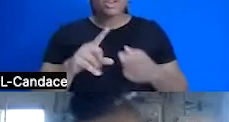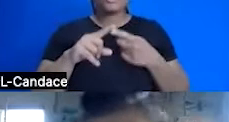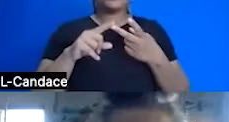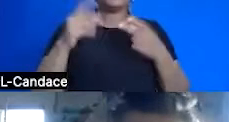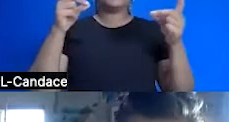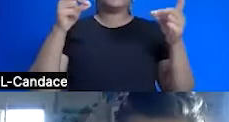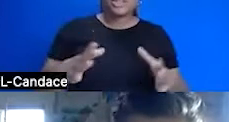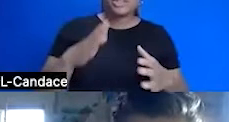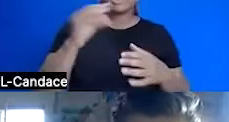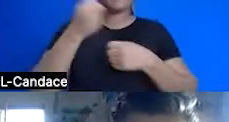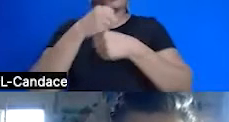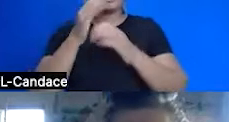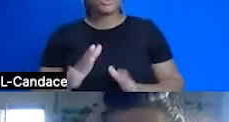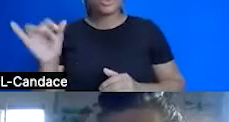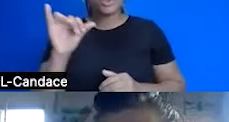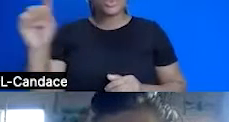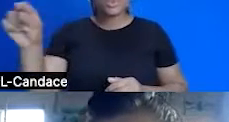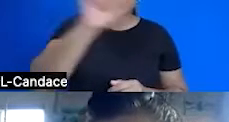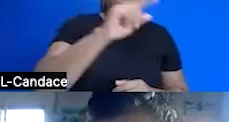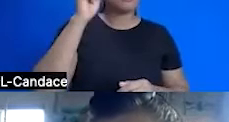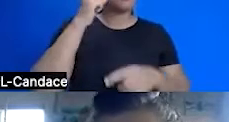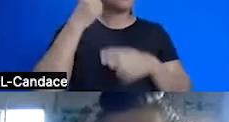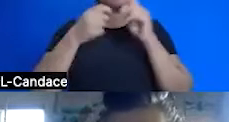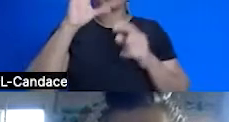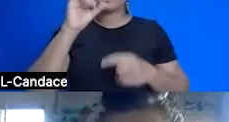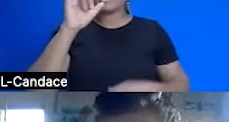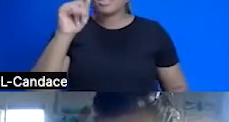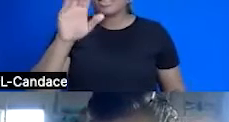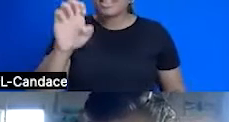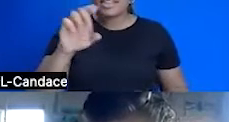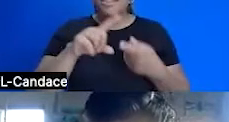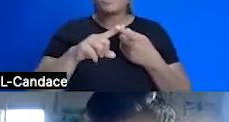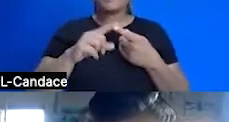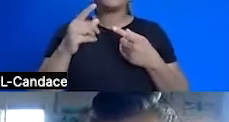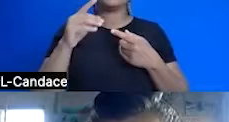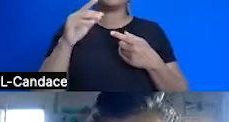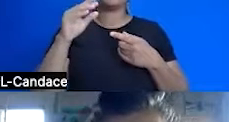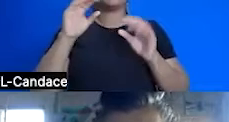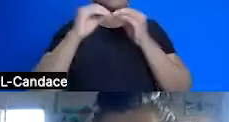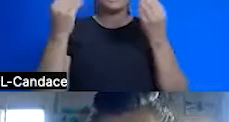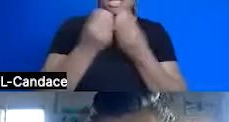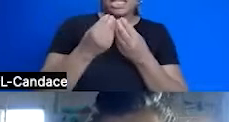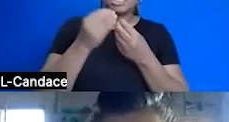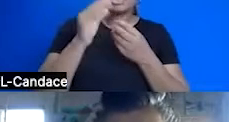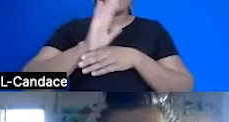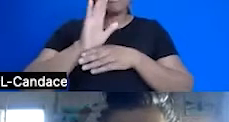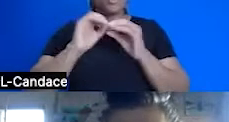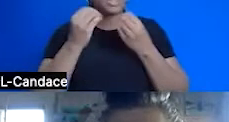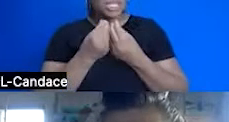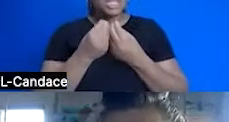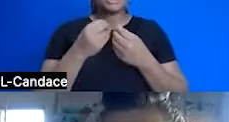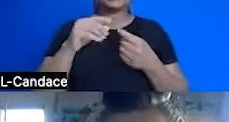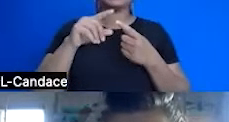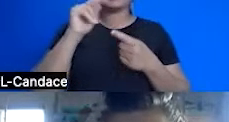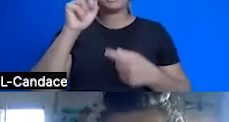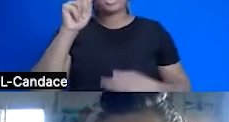directors and producers. We heard from collectives, filmmaking support organizations, and networks. We heard